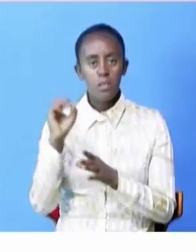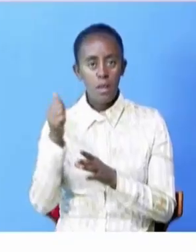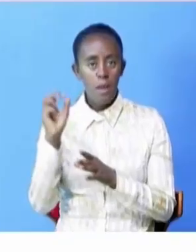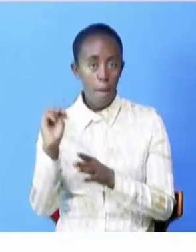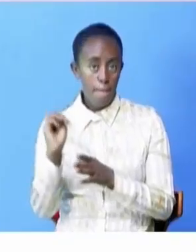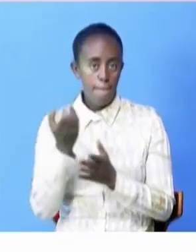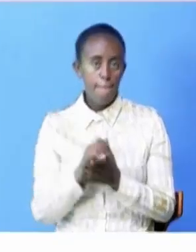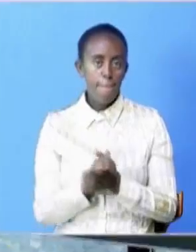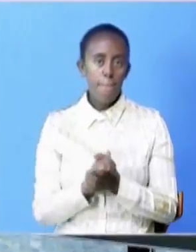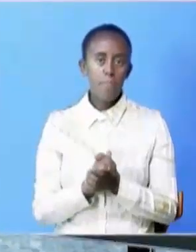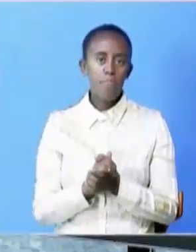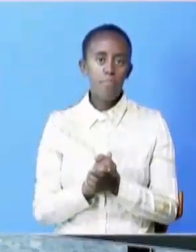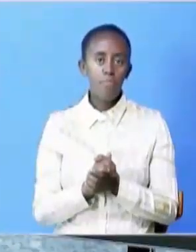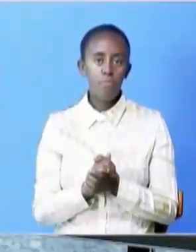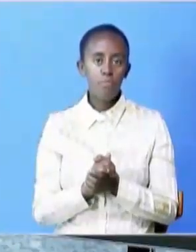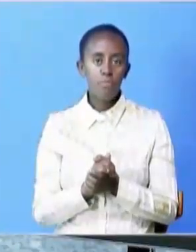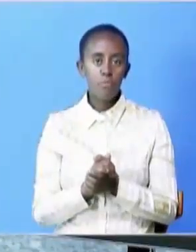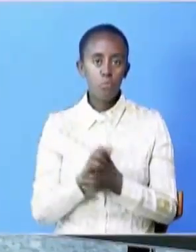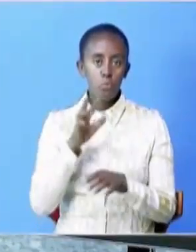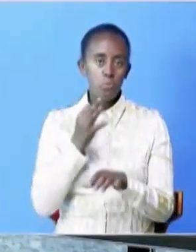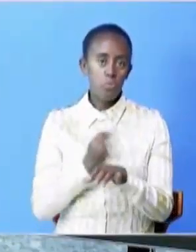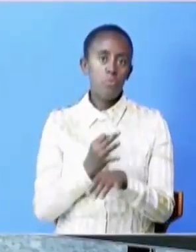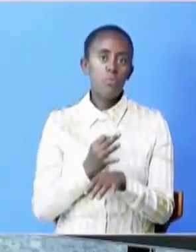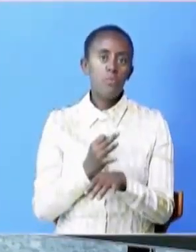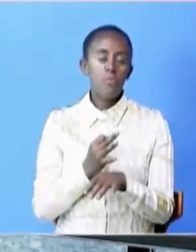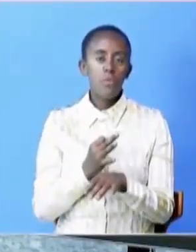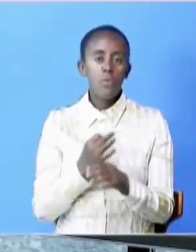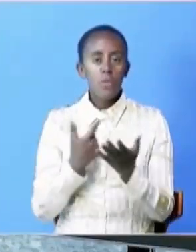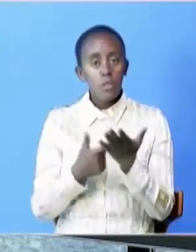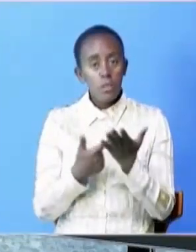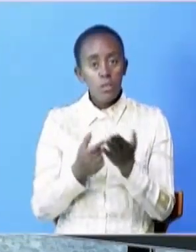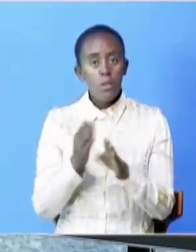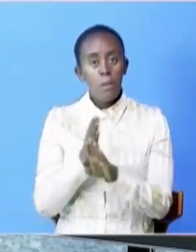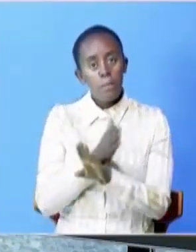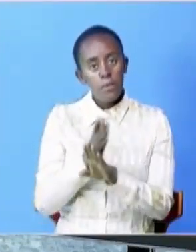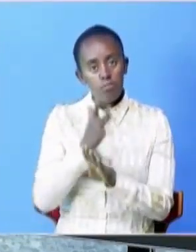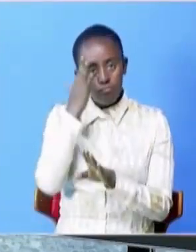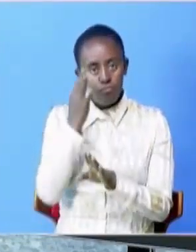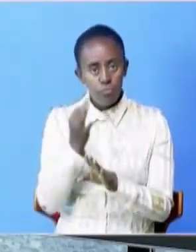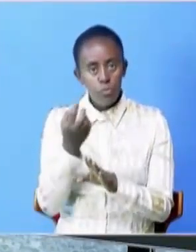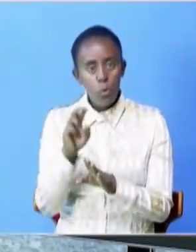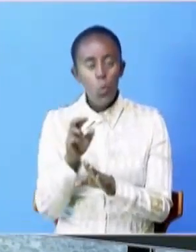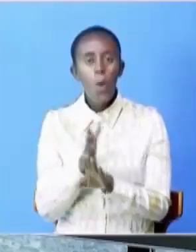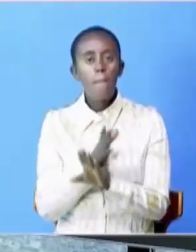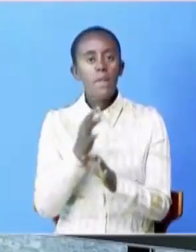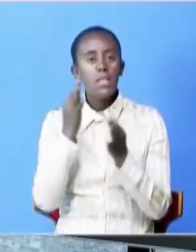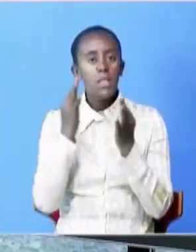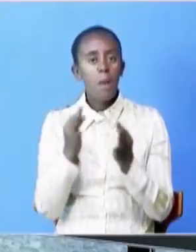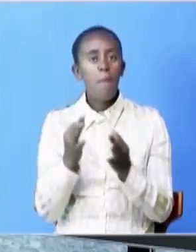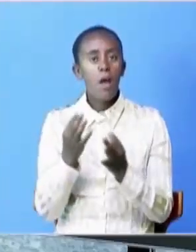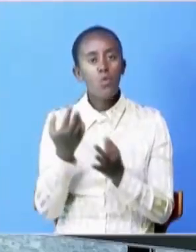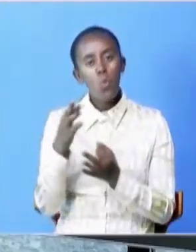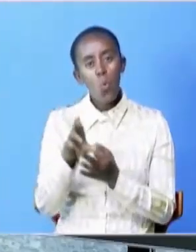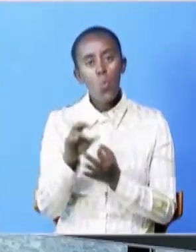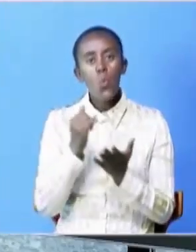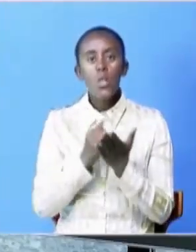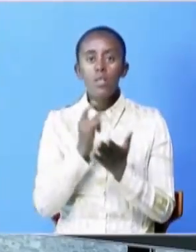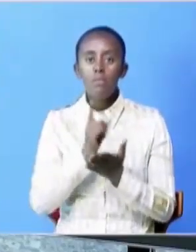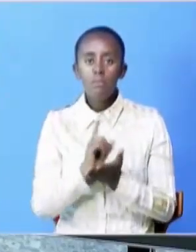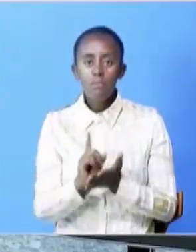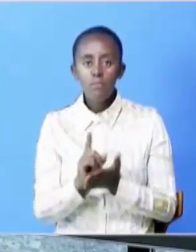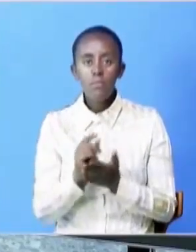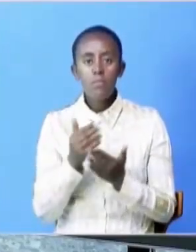a.m. This is something that is preordained or predetermined, or it is